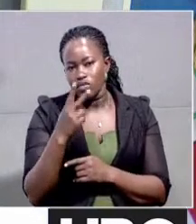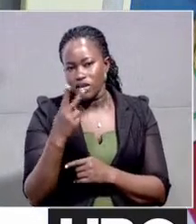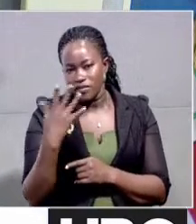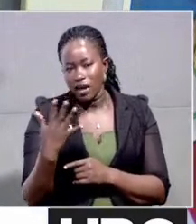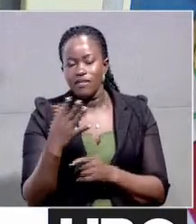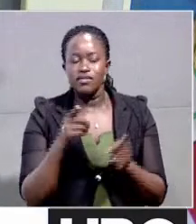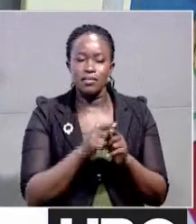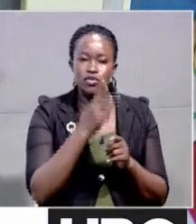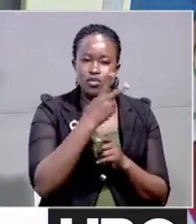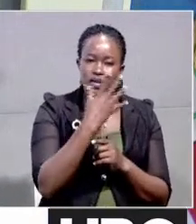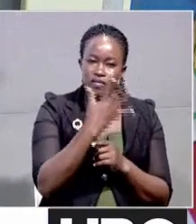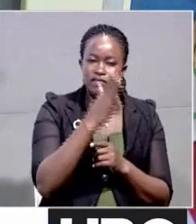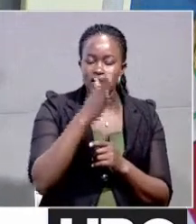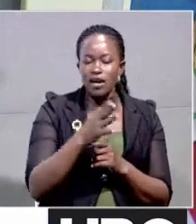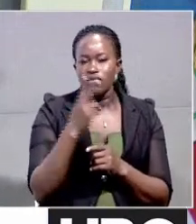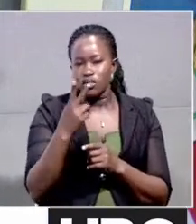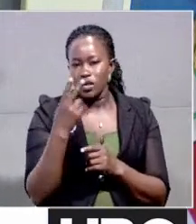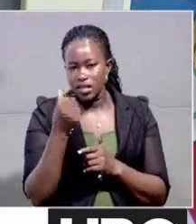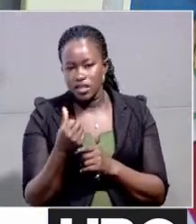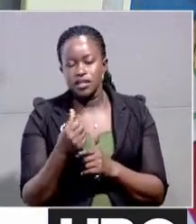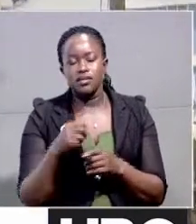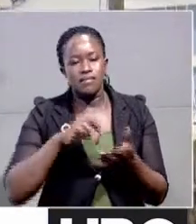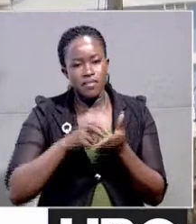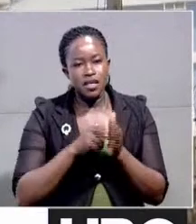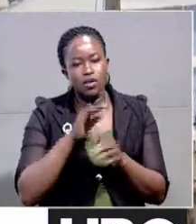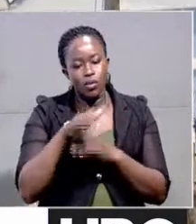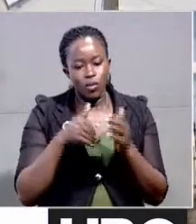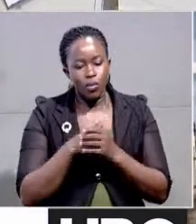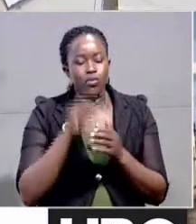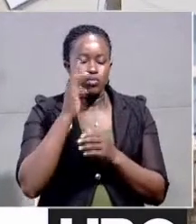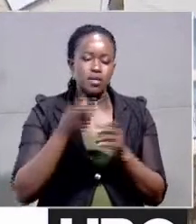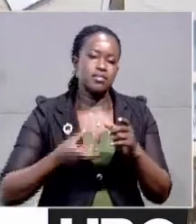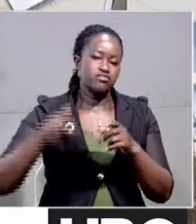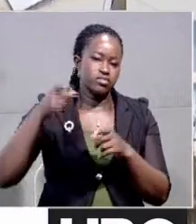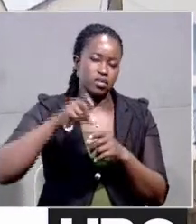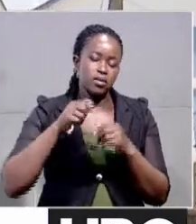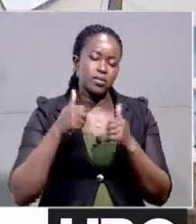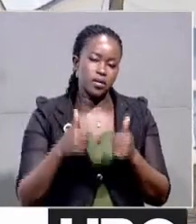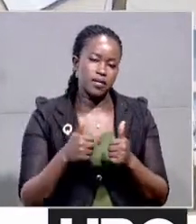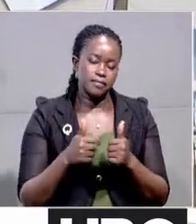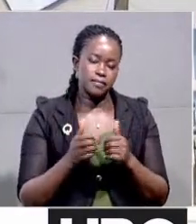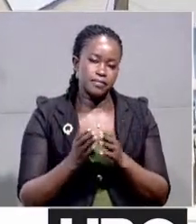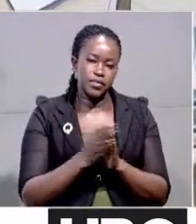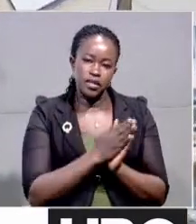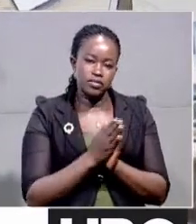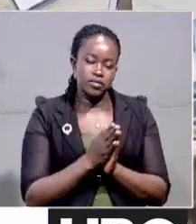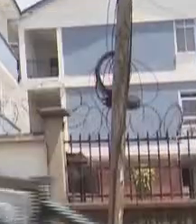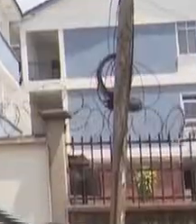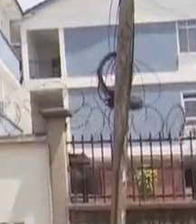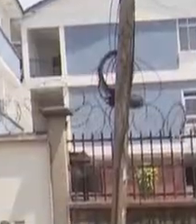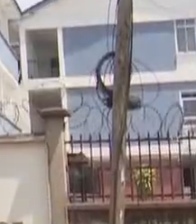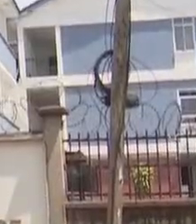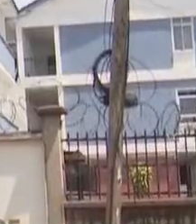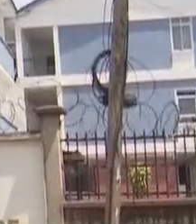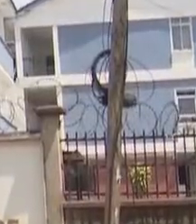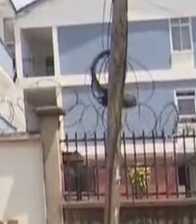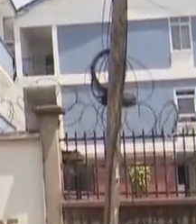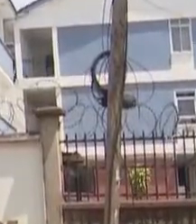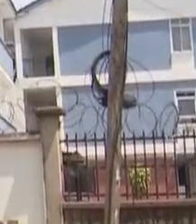24-25, 25-26, then everybody will have been enhanced. Sada Mubale, UBC News,